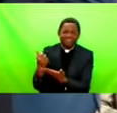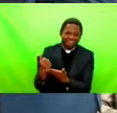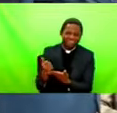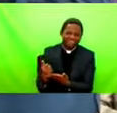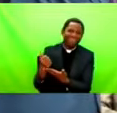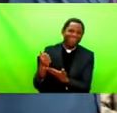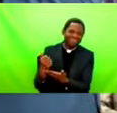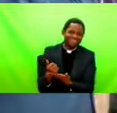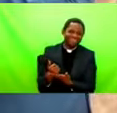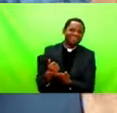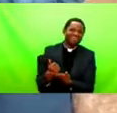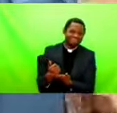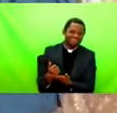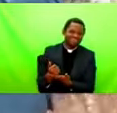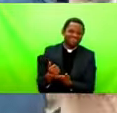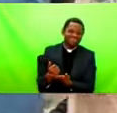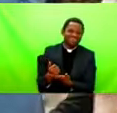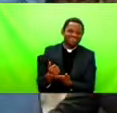let me carry it. I'll follow you.